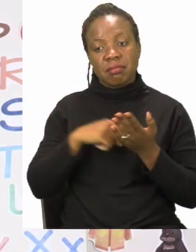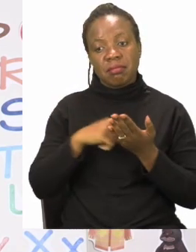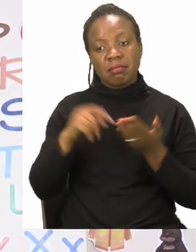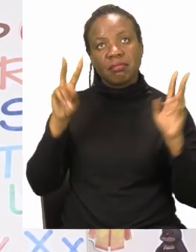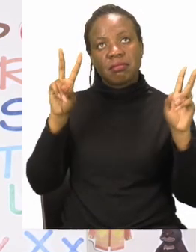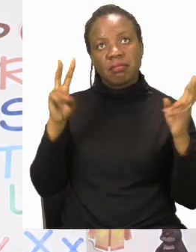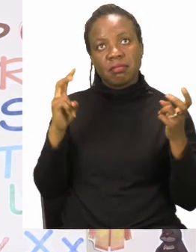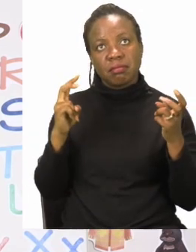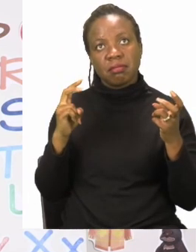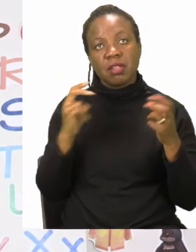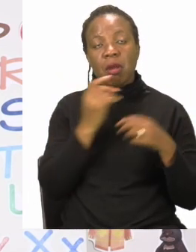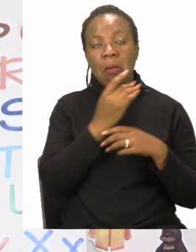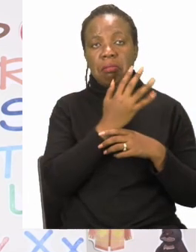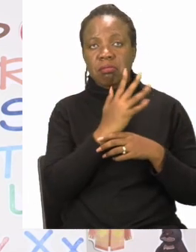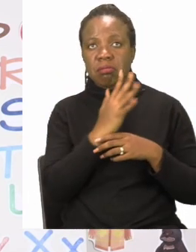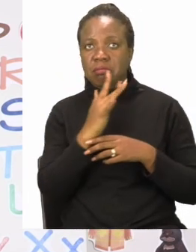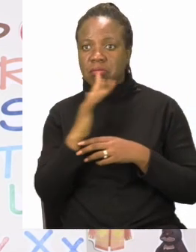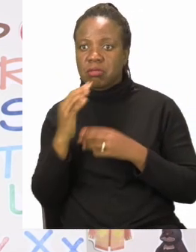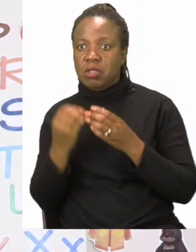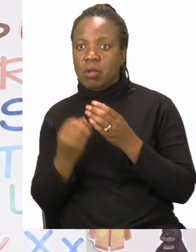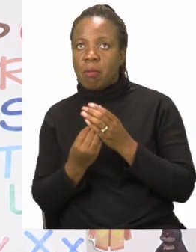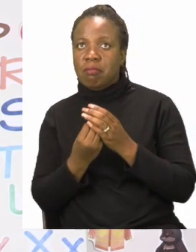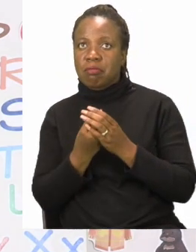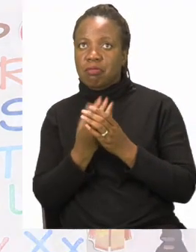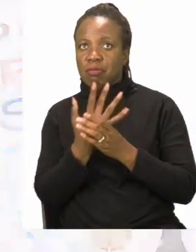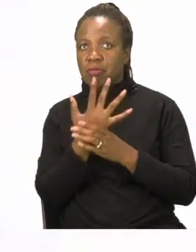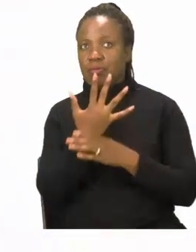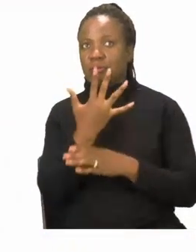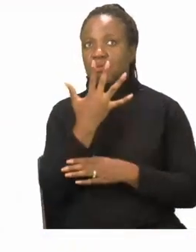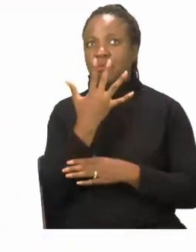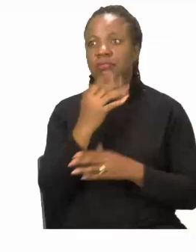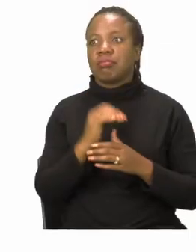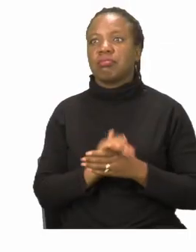is plants and growth.